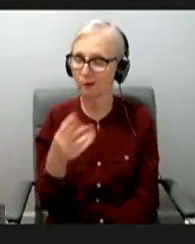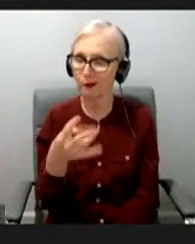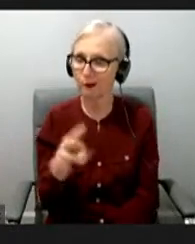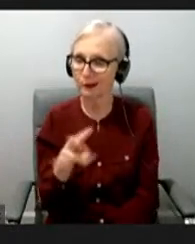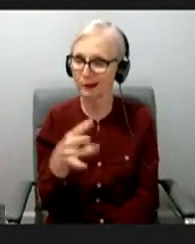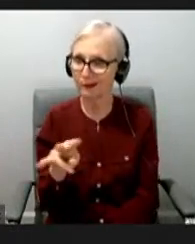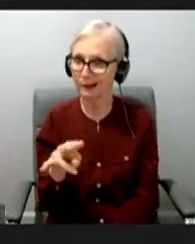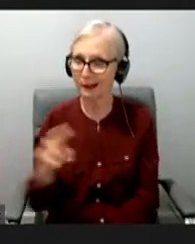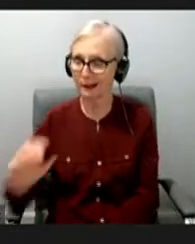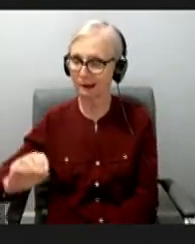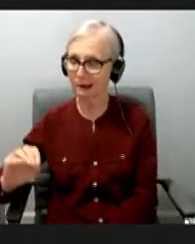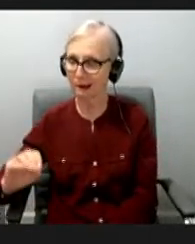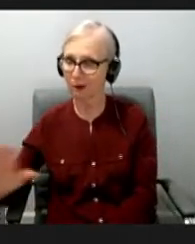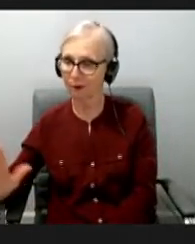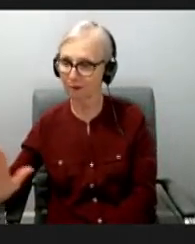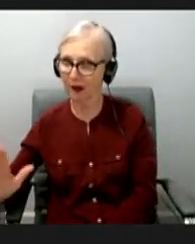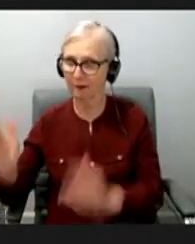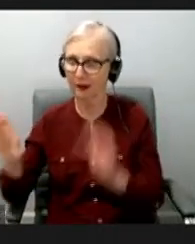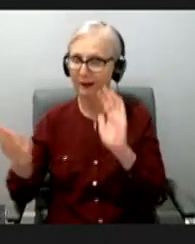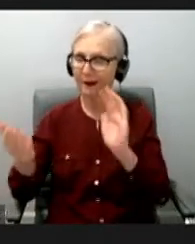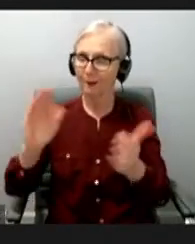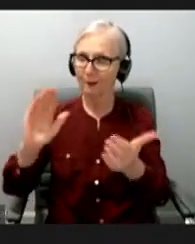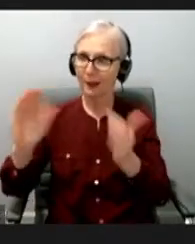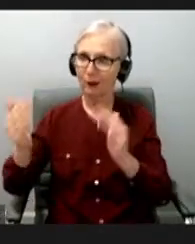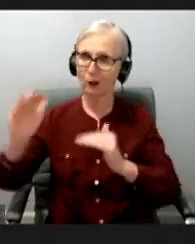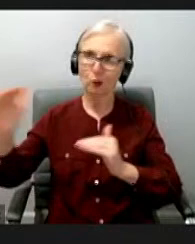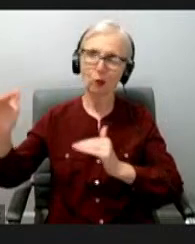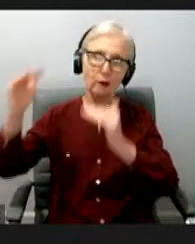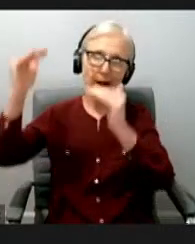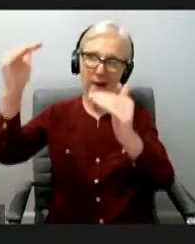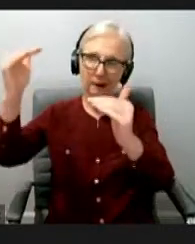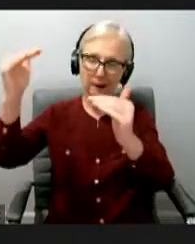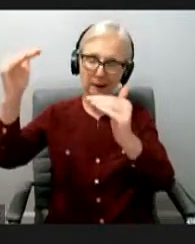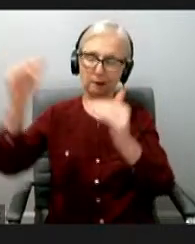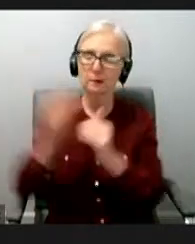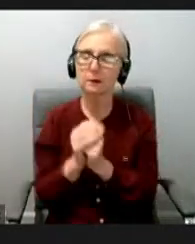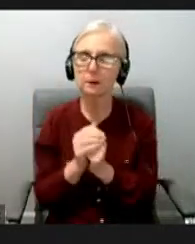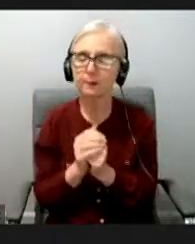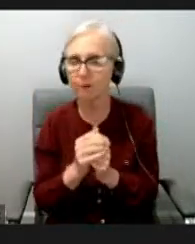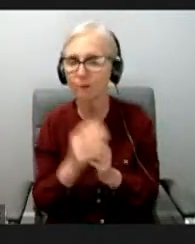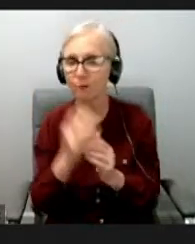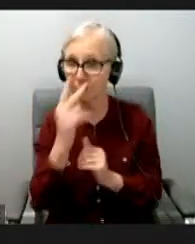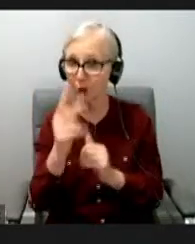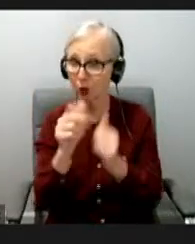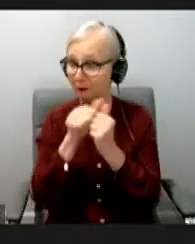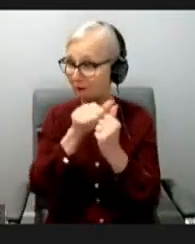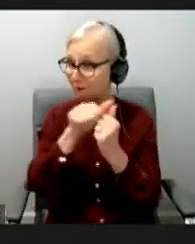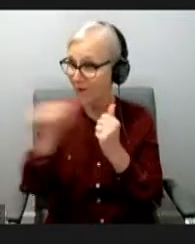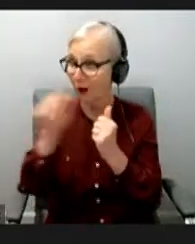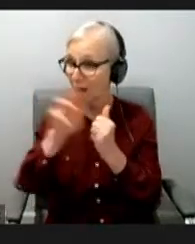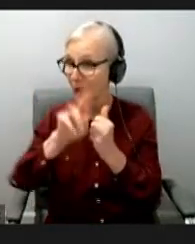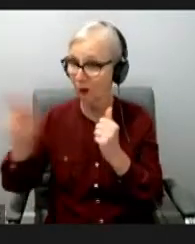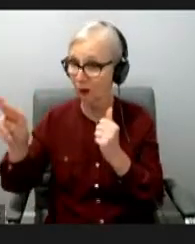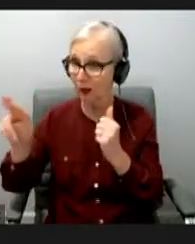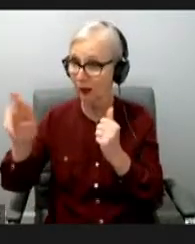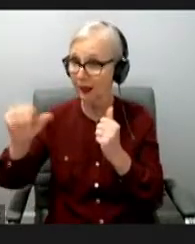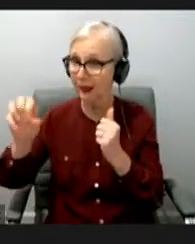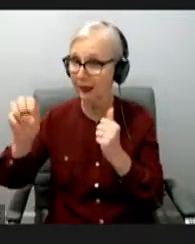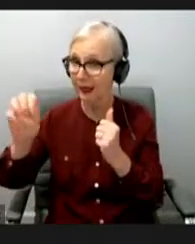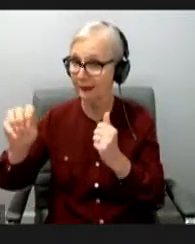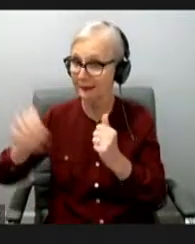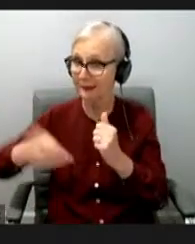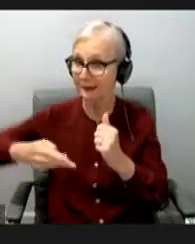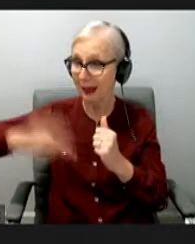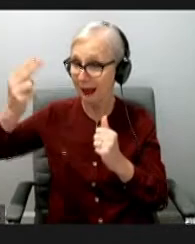and then comparing them to our overall adult case rates. So what you see in this figure, if you look to the far right, is that our case rates are highest in our 6